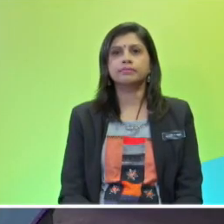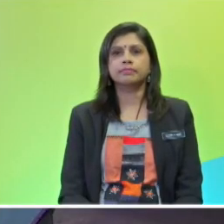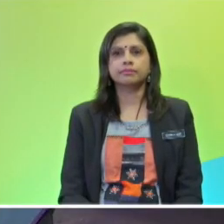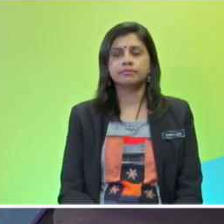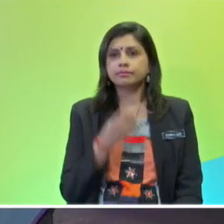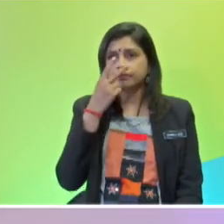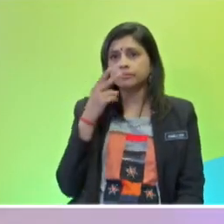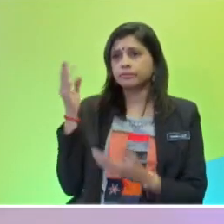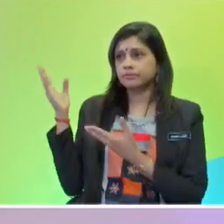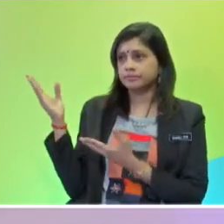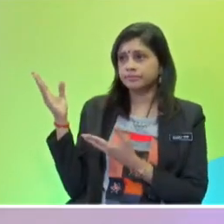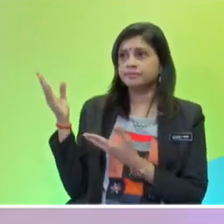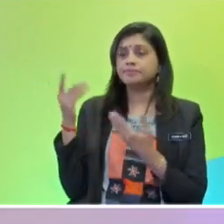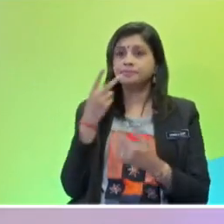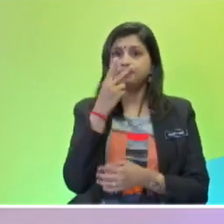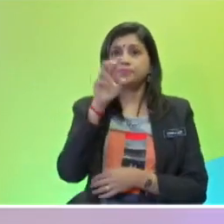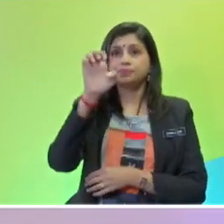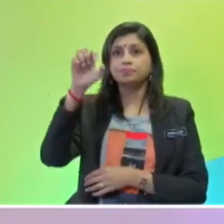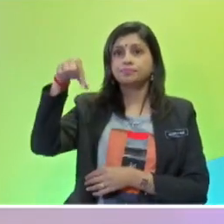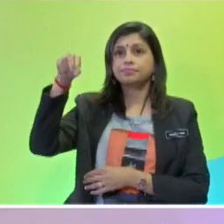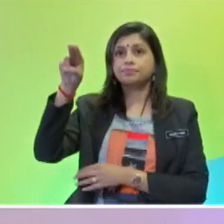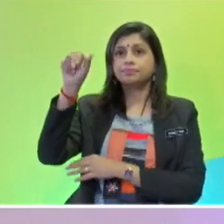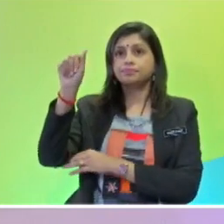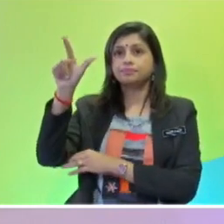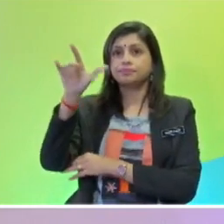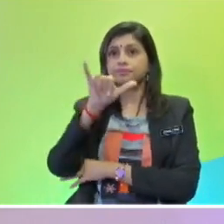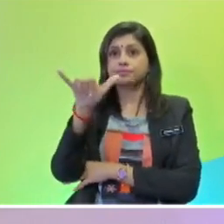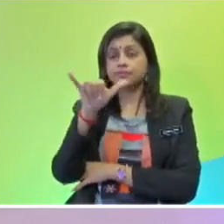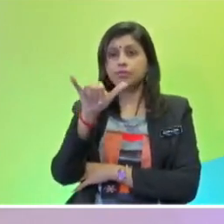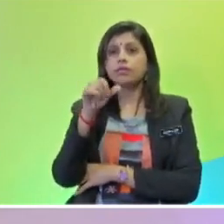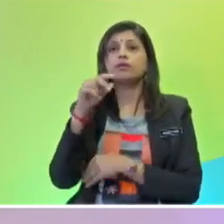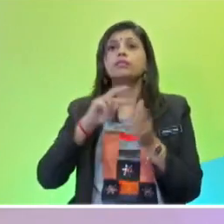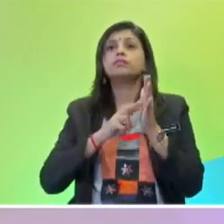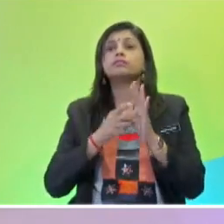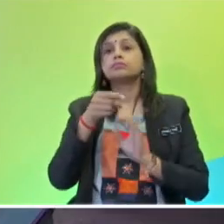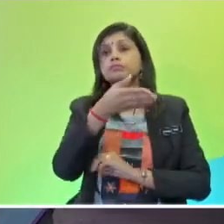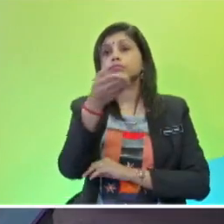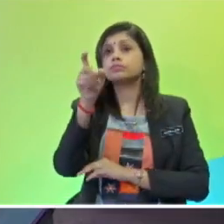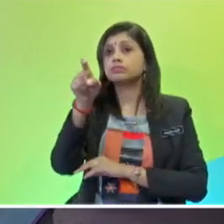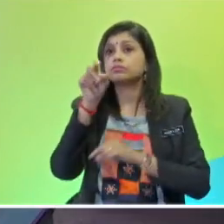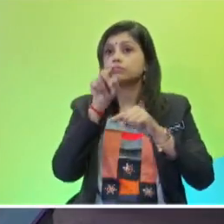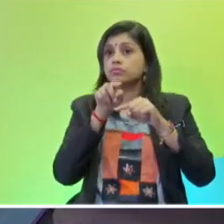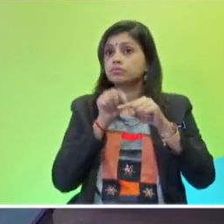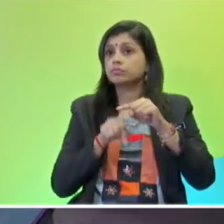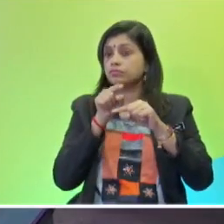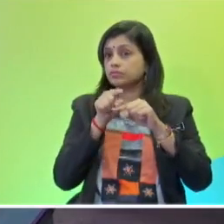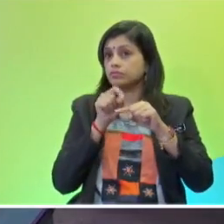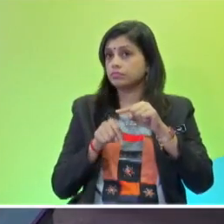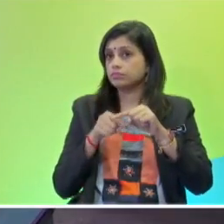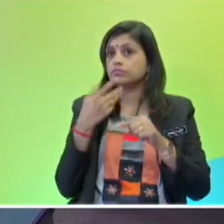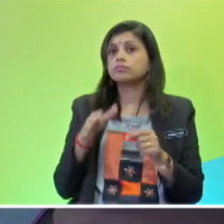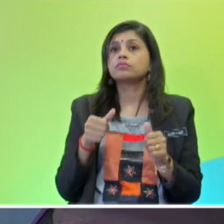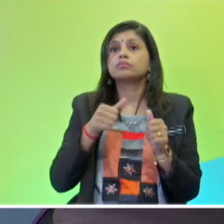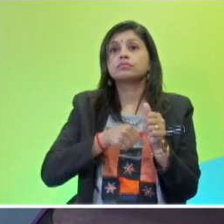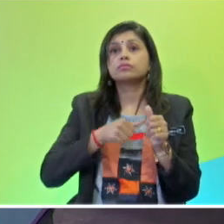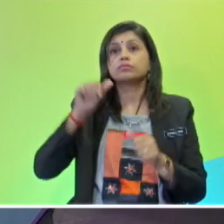So 10, 4 and 4 over 5 meters divide by 9. Yes, you're right. Because the keyword is each flag. Okay, when they Okay. ask for each,